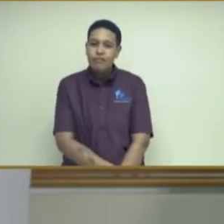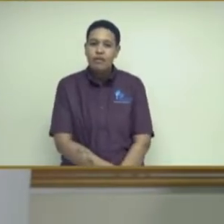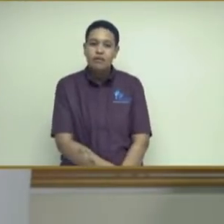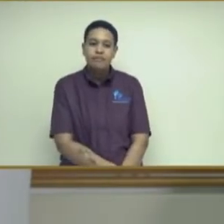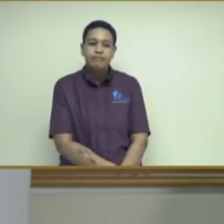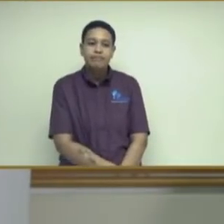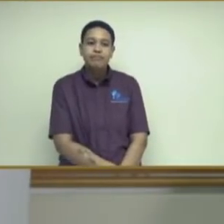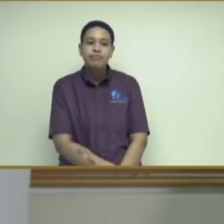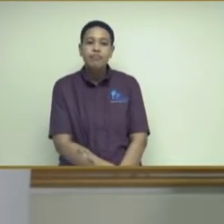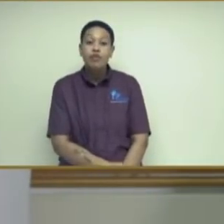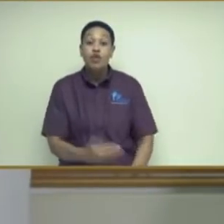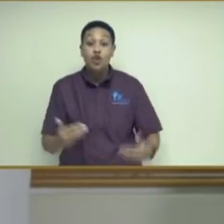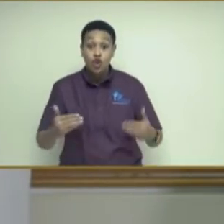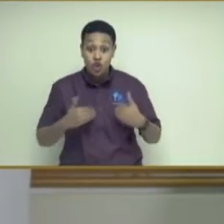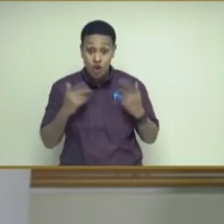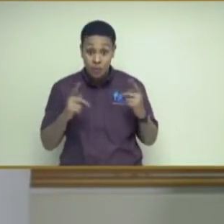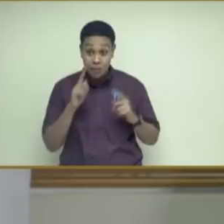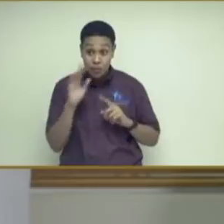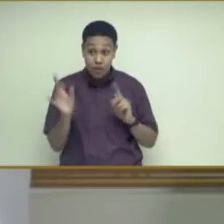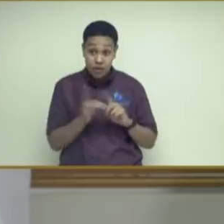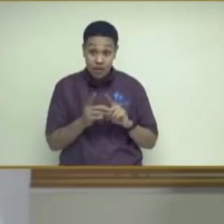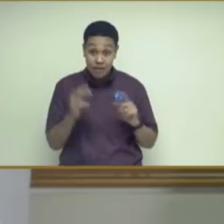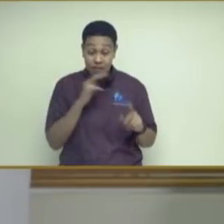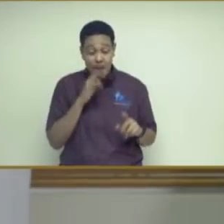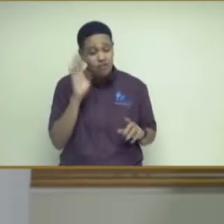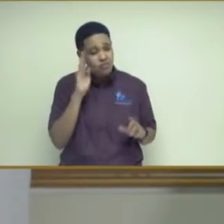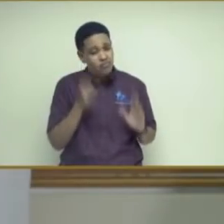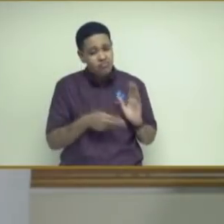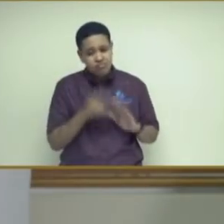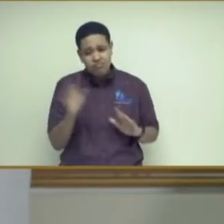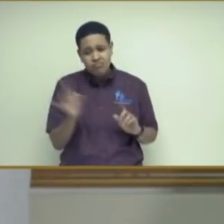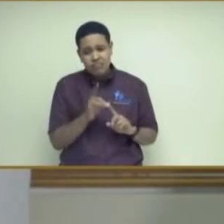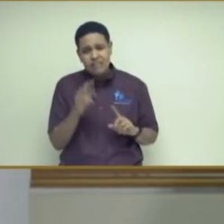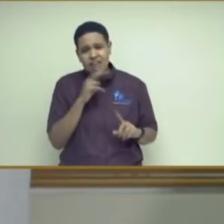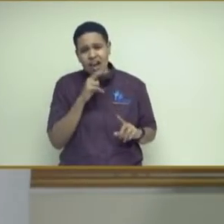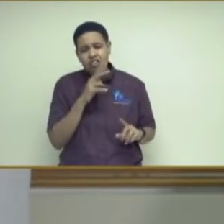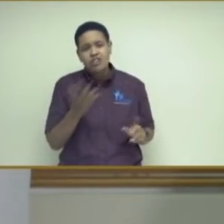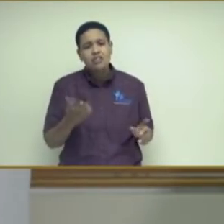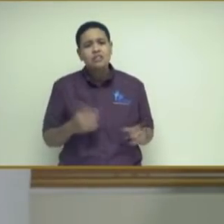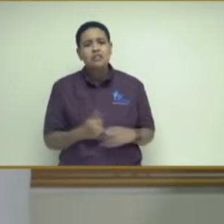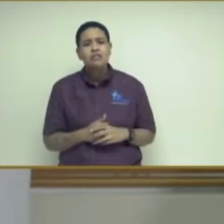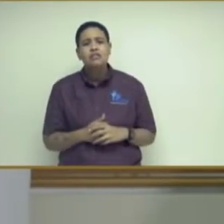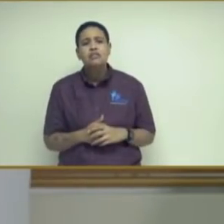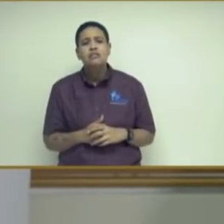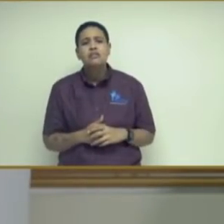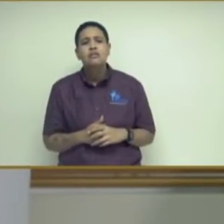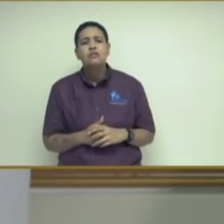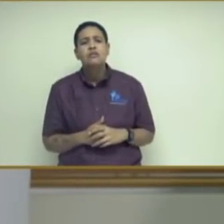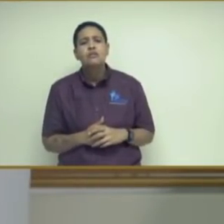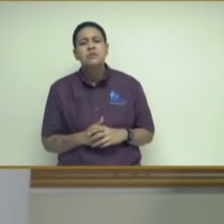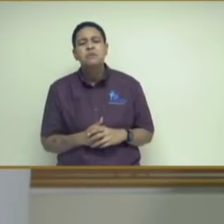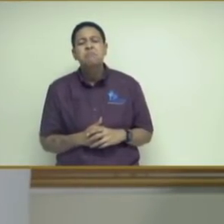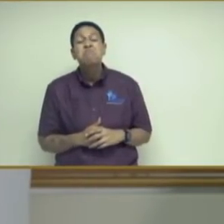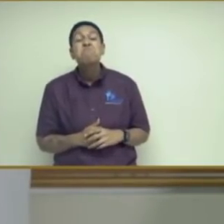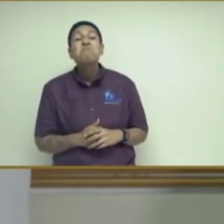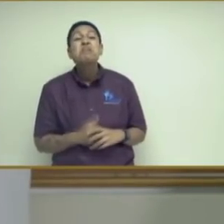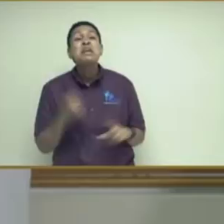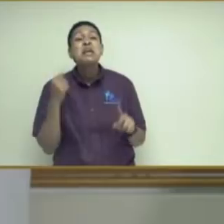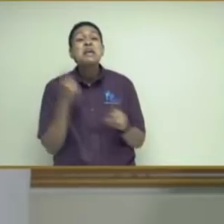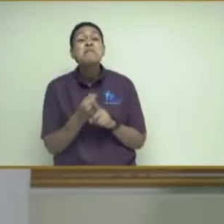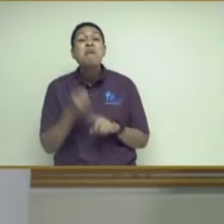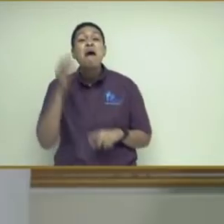Younger persons will get the virus, to be totally frank, and it will unlikely affect them in a long-term